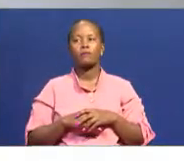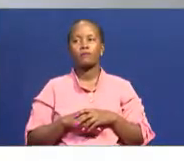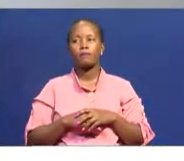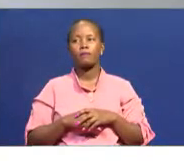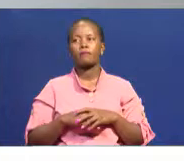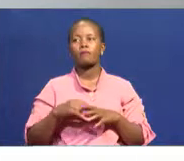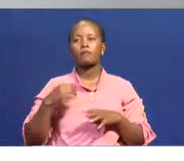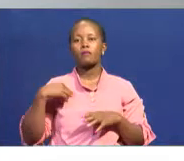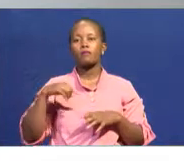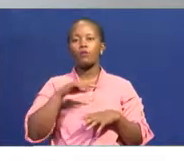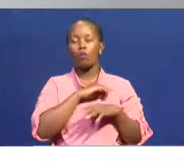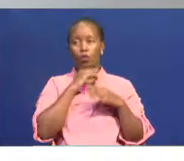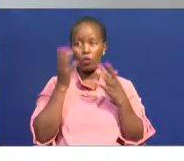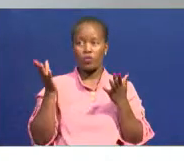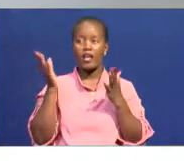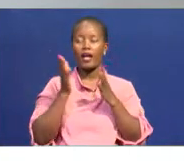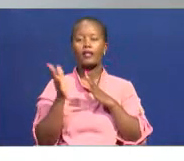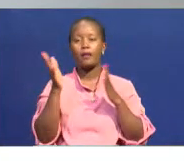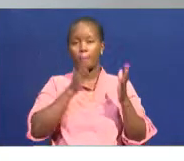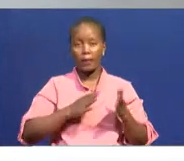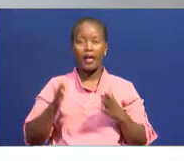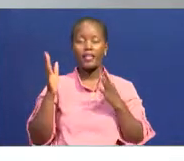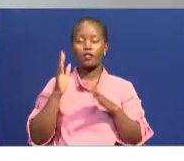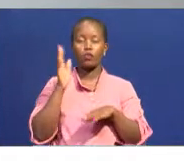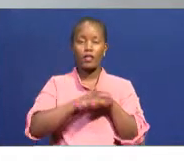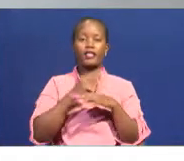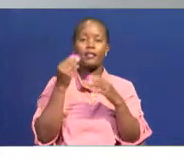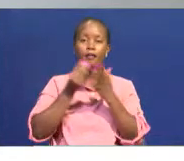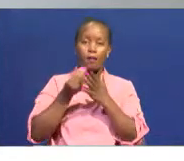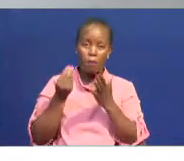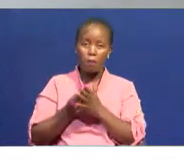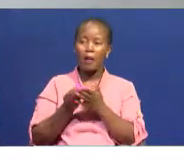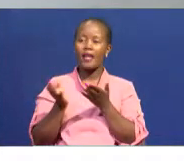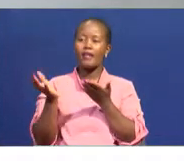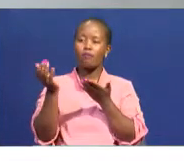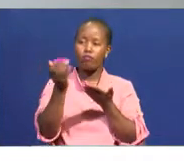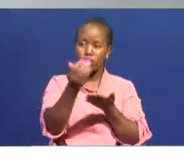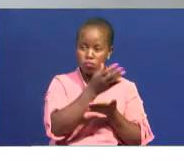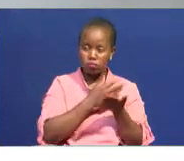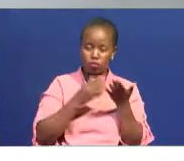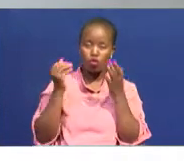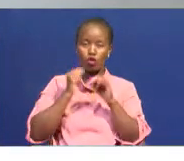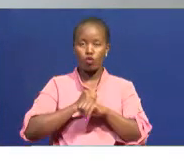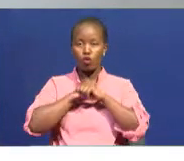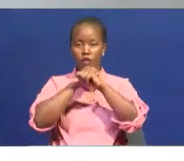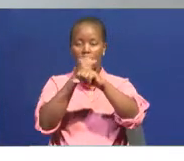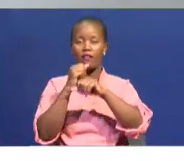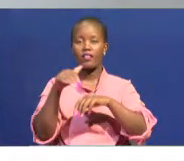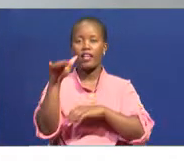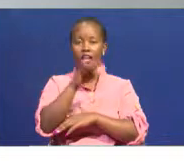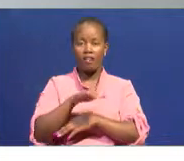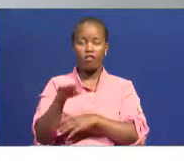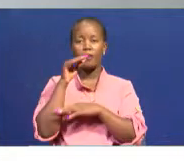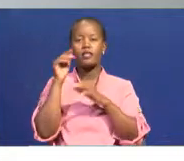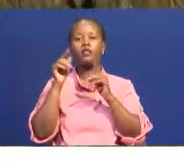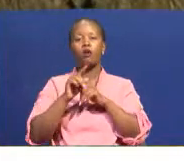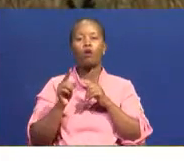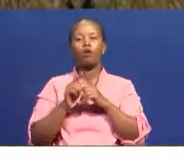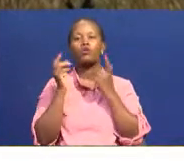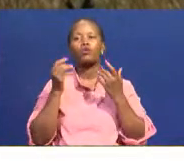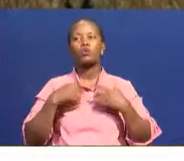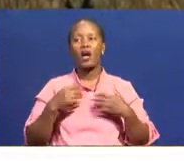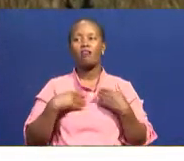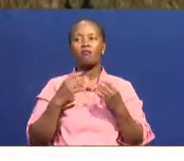We are gearing up to raise funds to conserve the environment and also conserve the